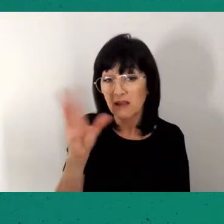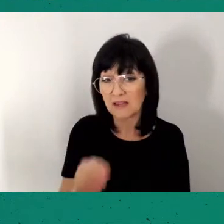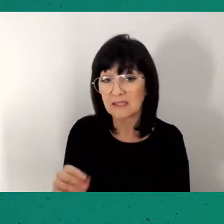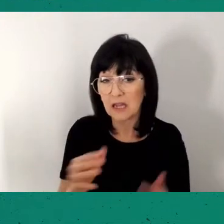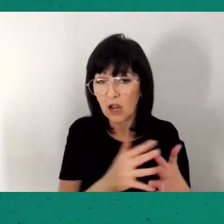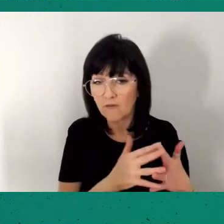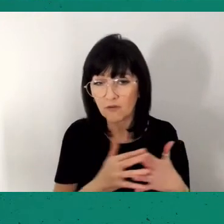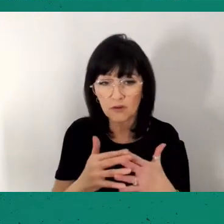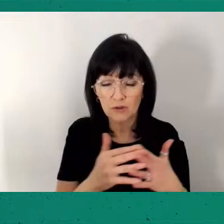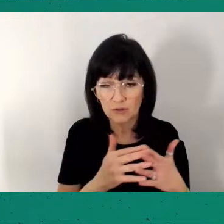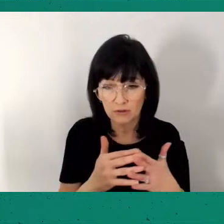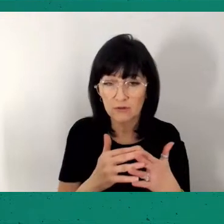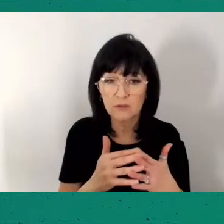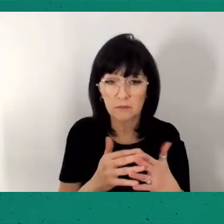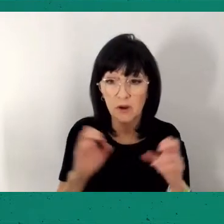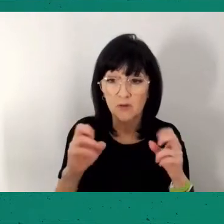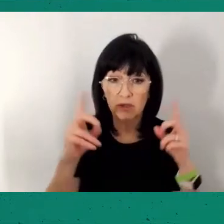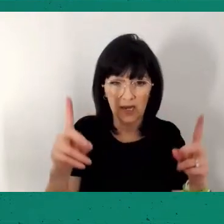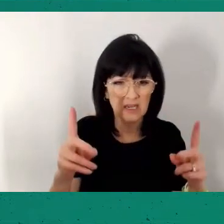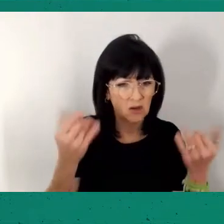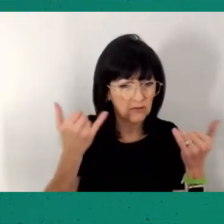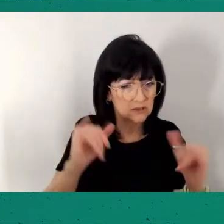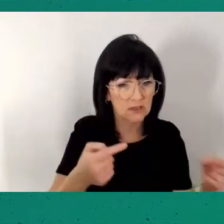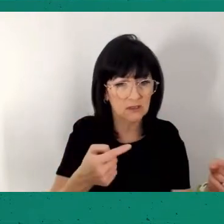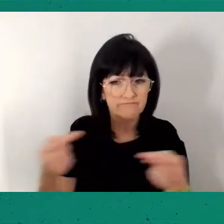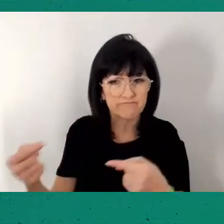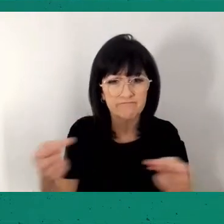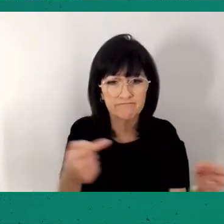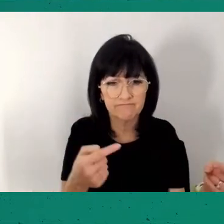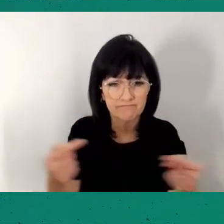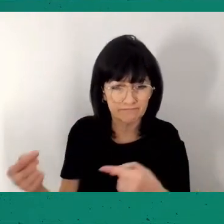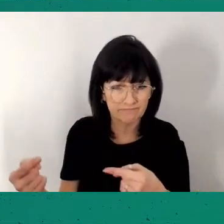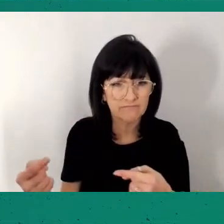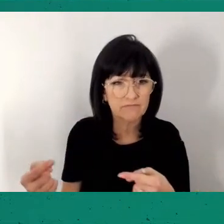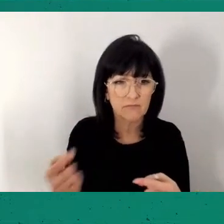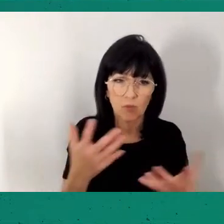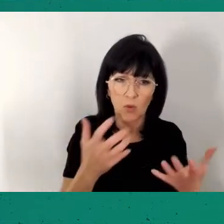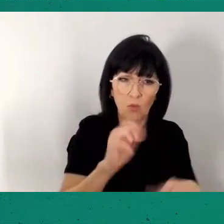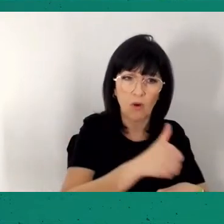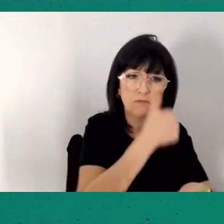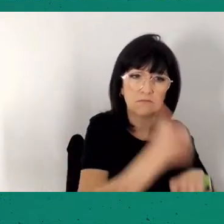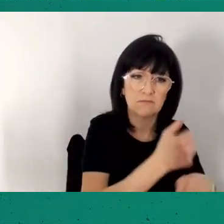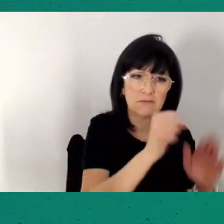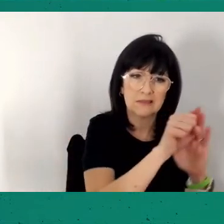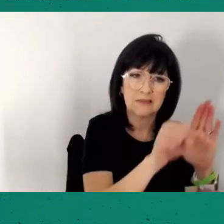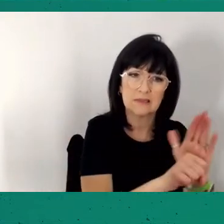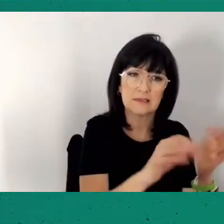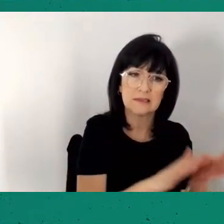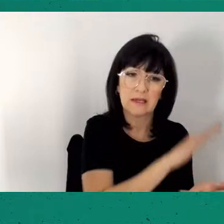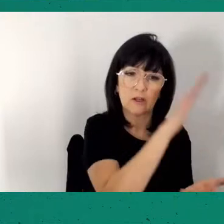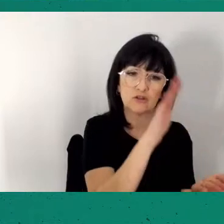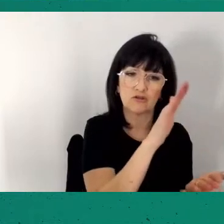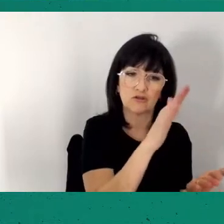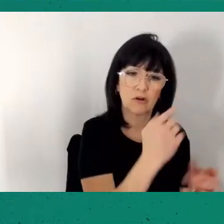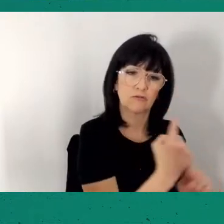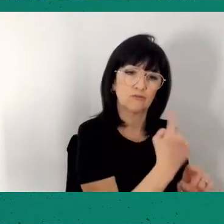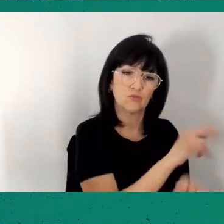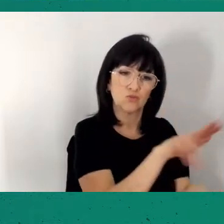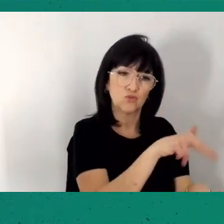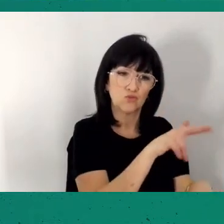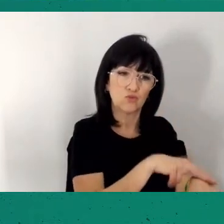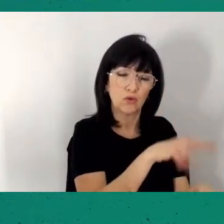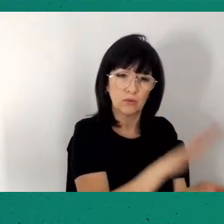and determined to assist in providing a state college established a normal school in